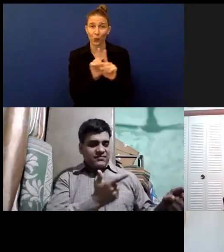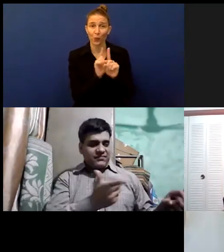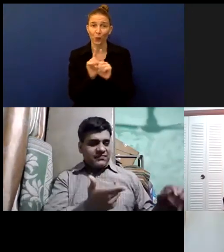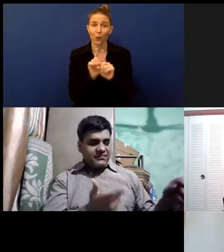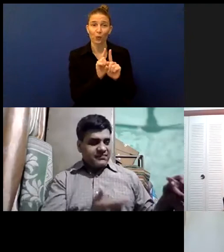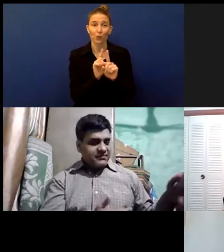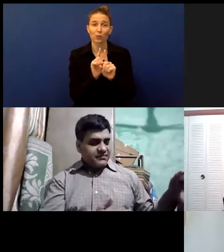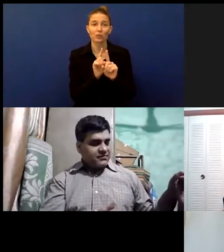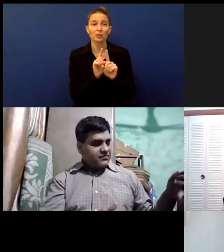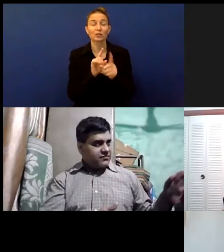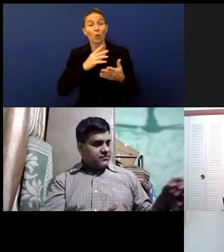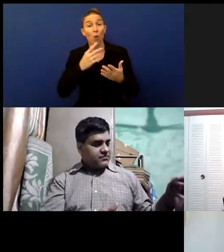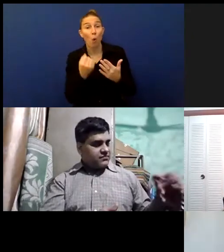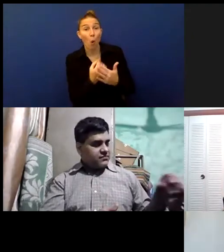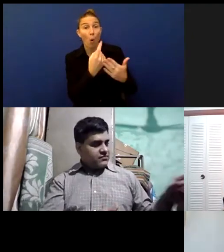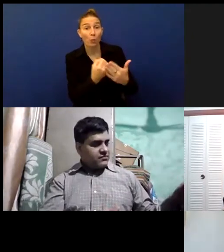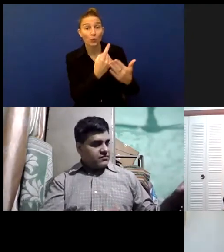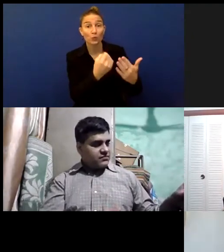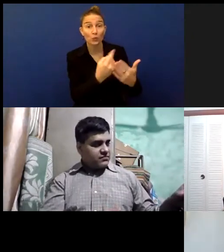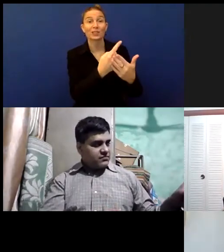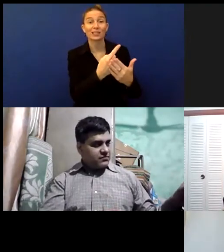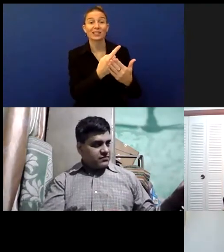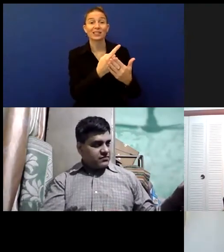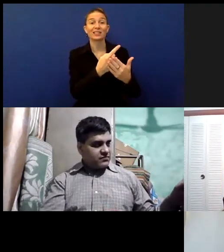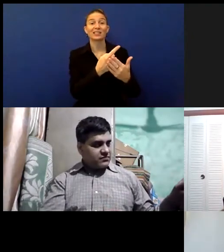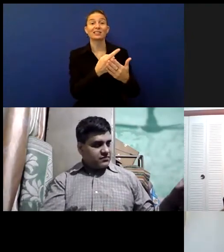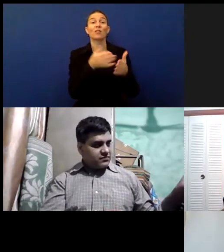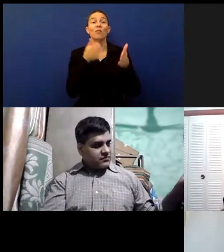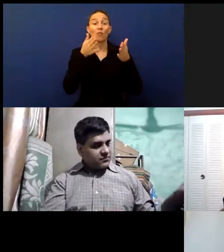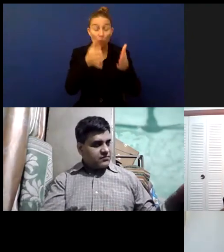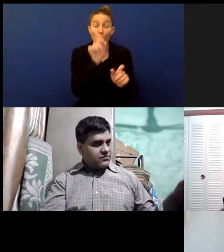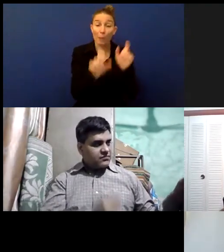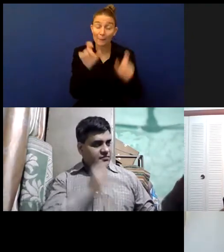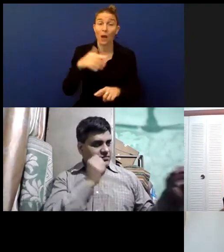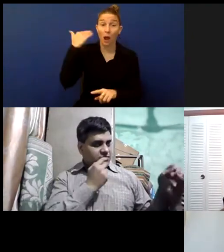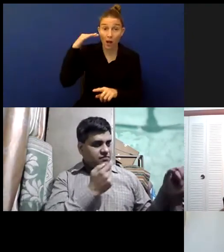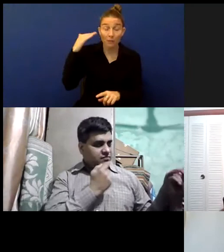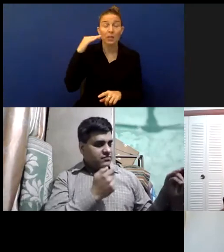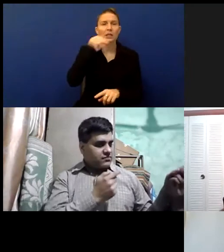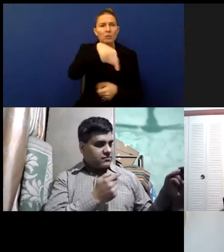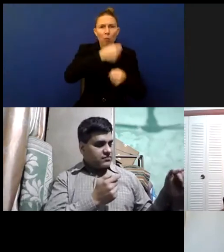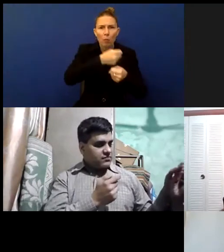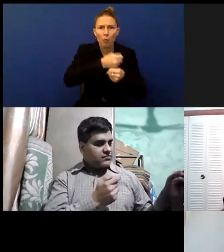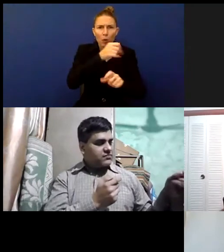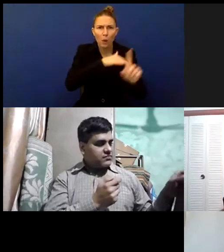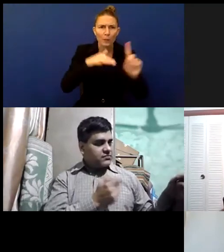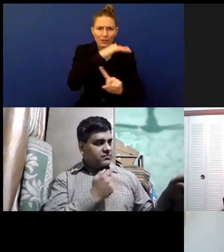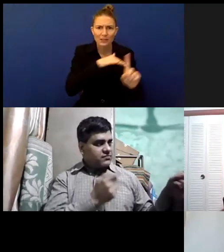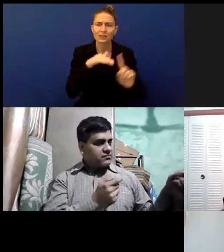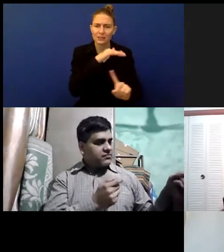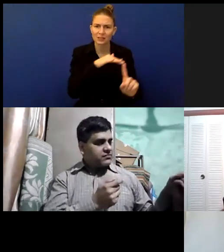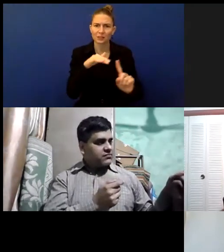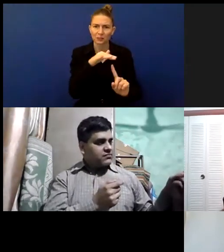fellowship opportunity for empowering persons who are hard of hearing in employment on Article 27.